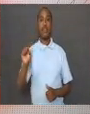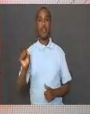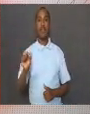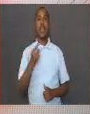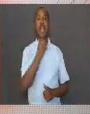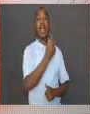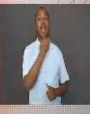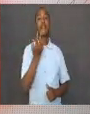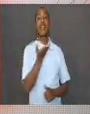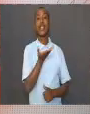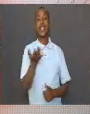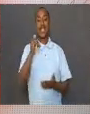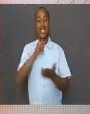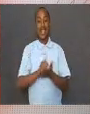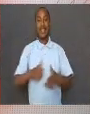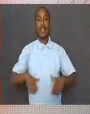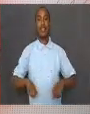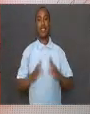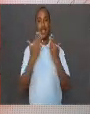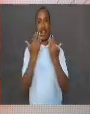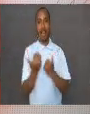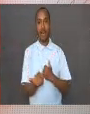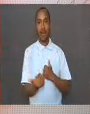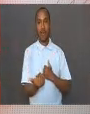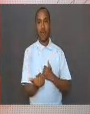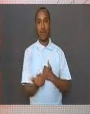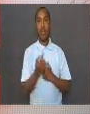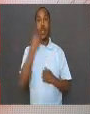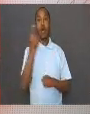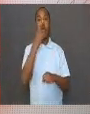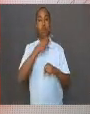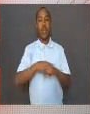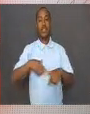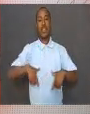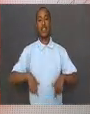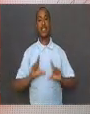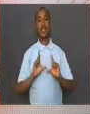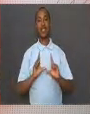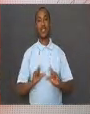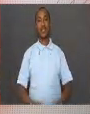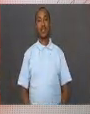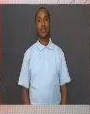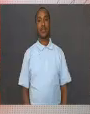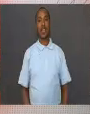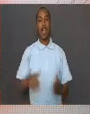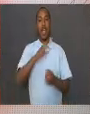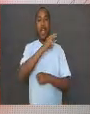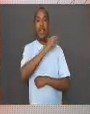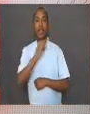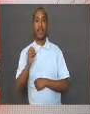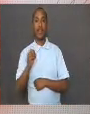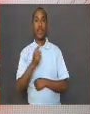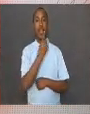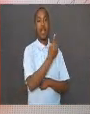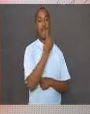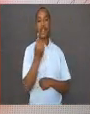Therefore, everything that exists now always existed.